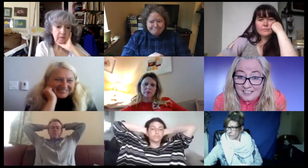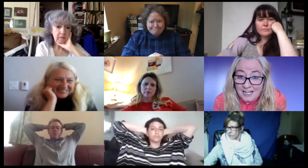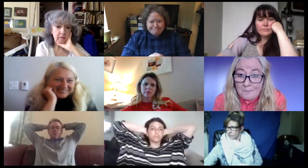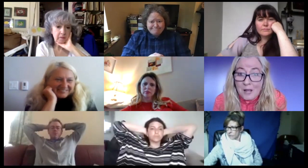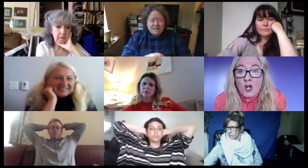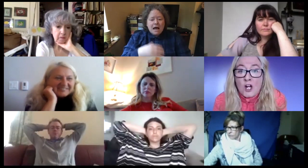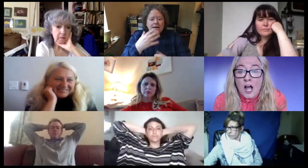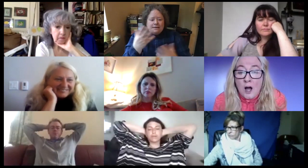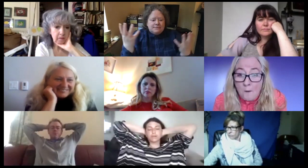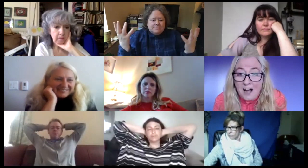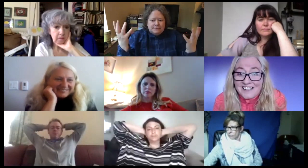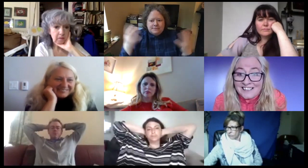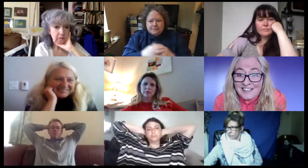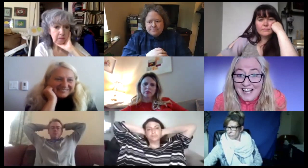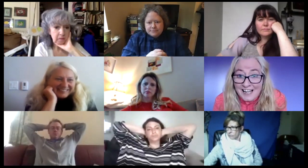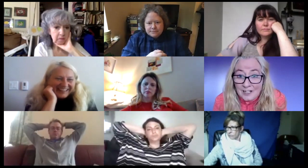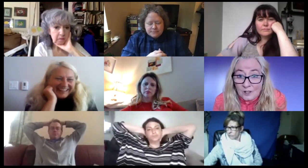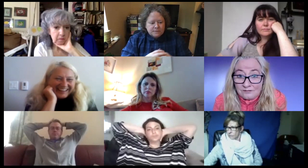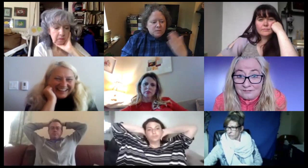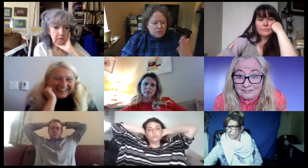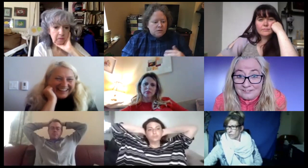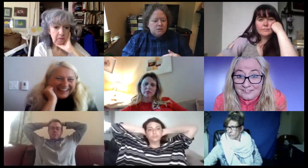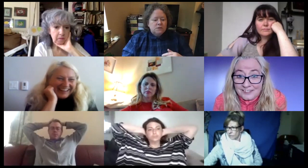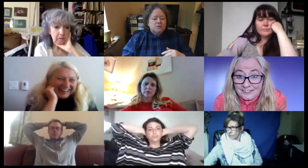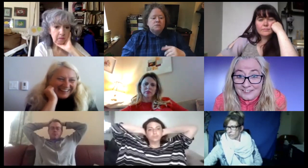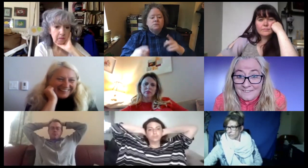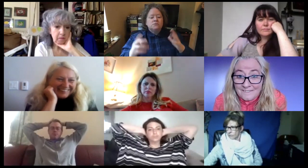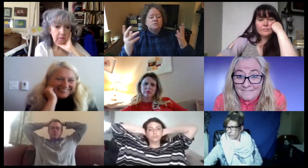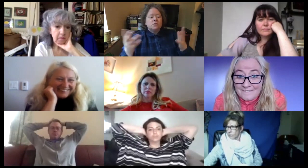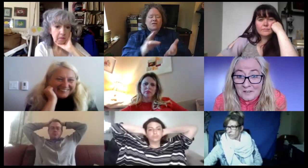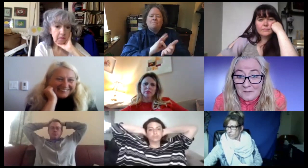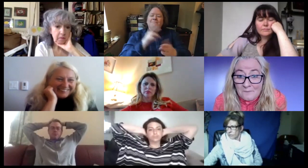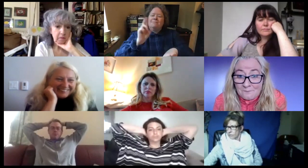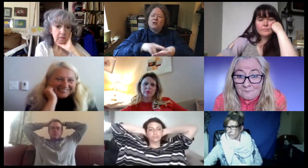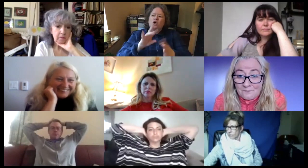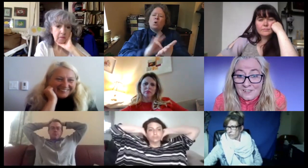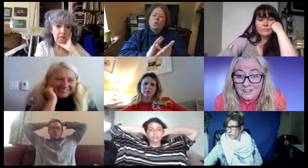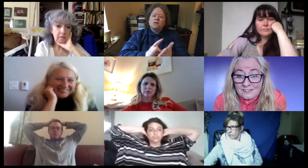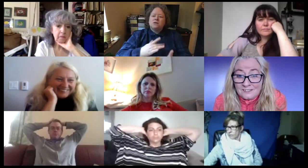at that time, up until now.